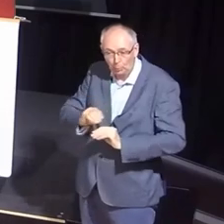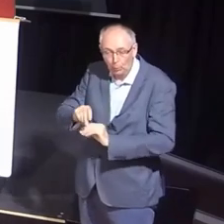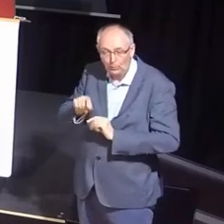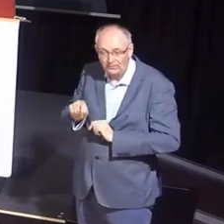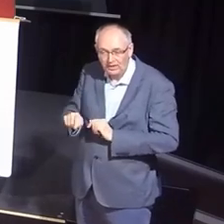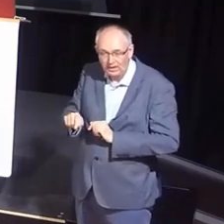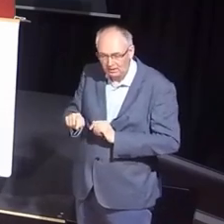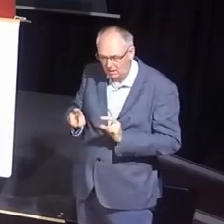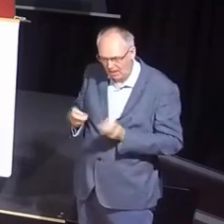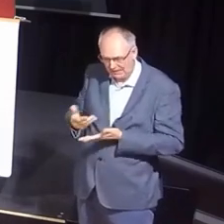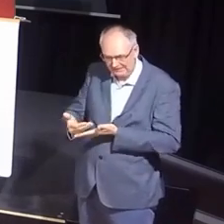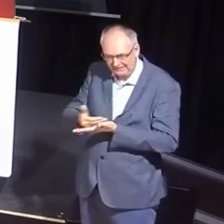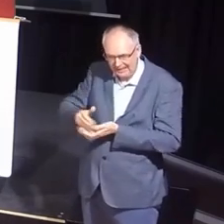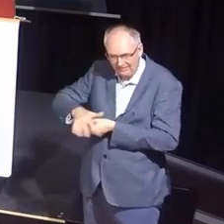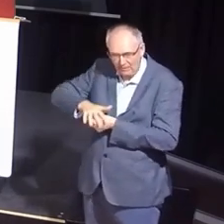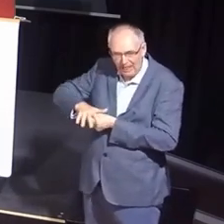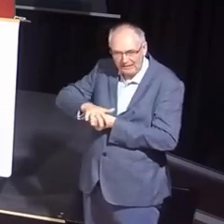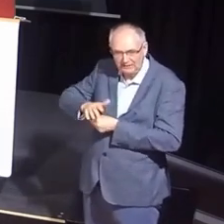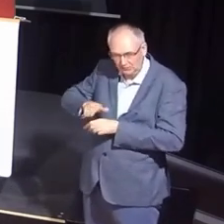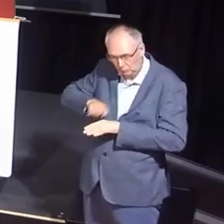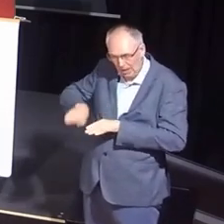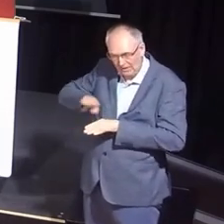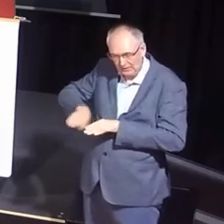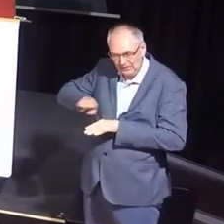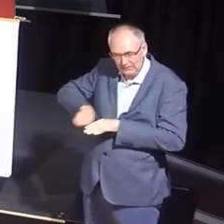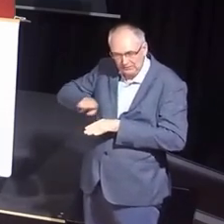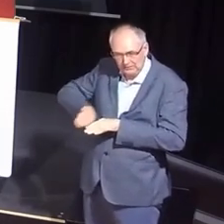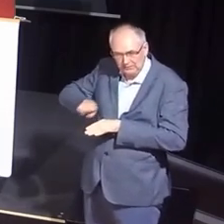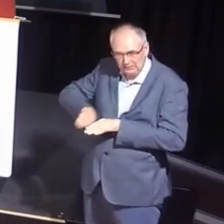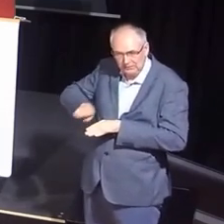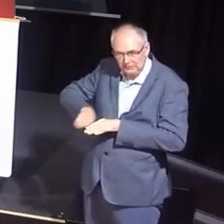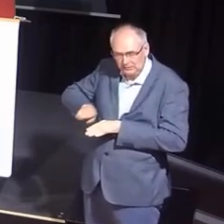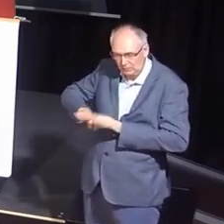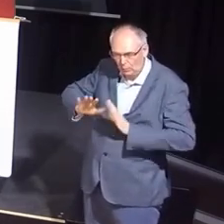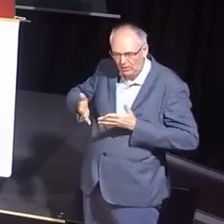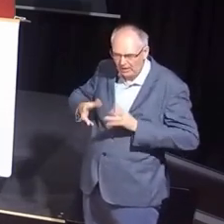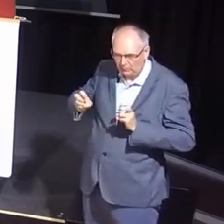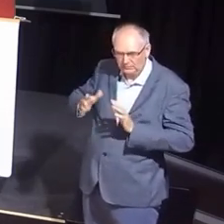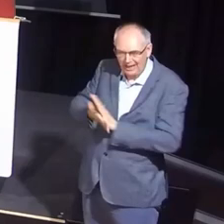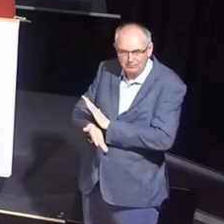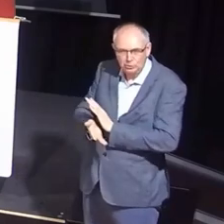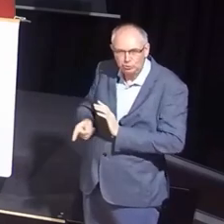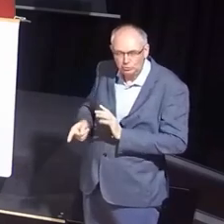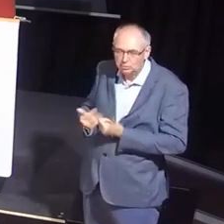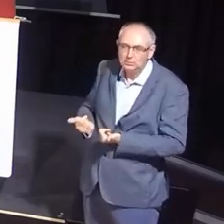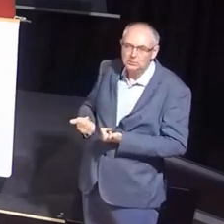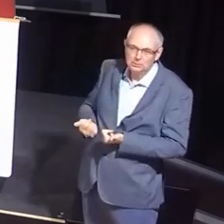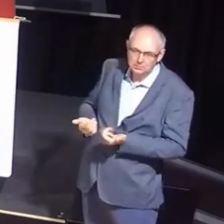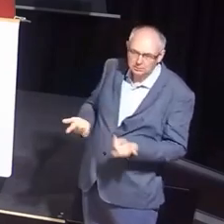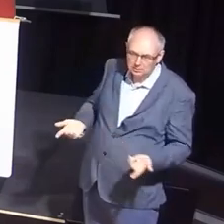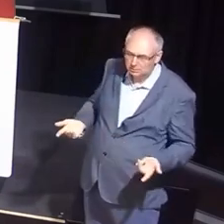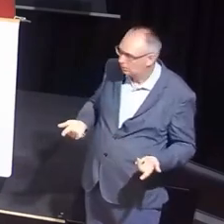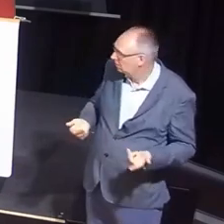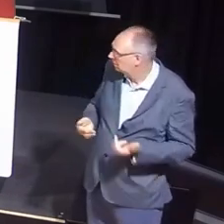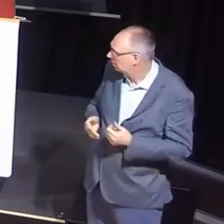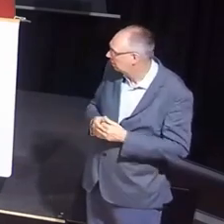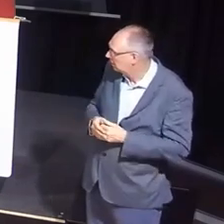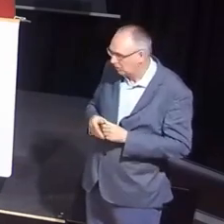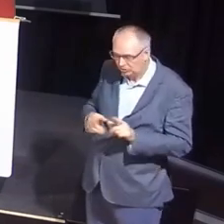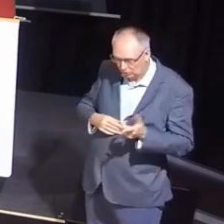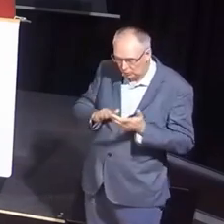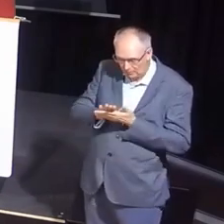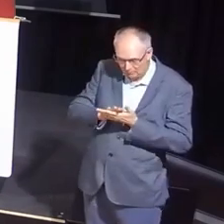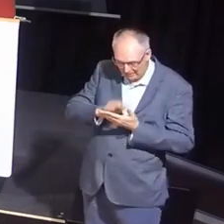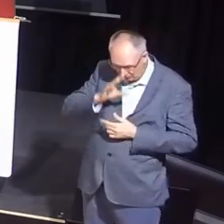really safe ground where you were able to play. You weren't taking damage, which is so overwhelming. So being able to remember the